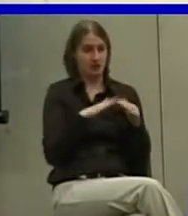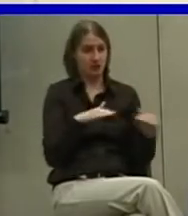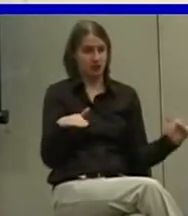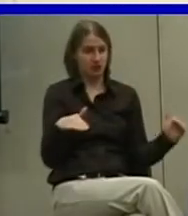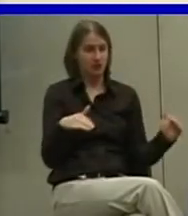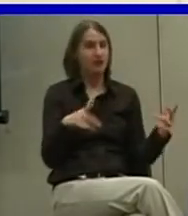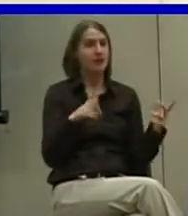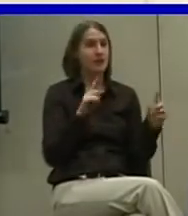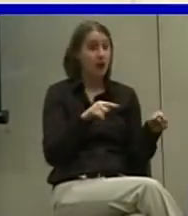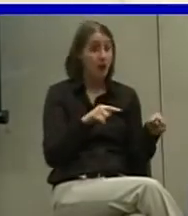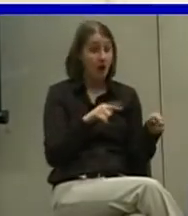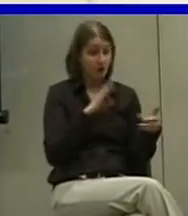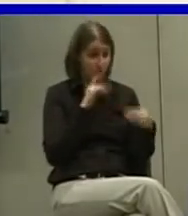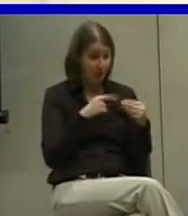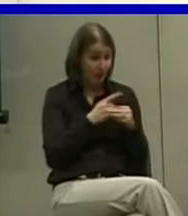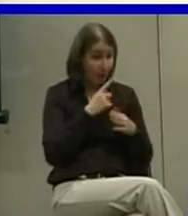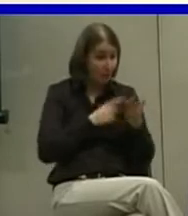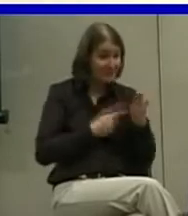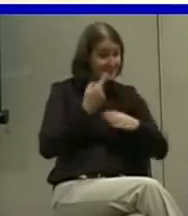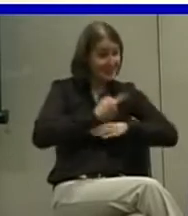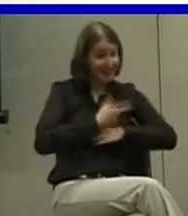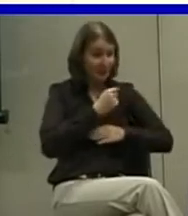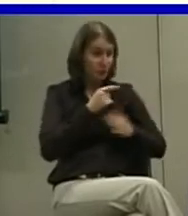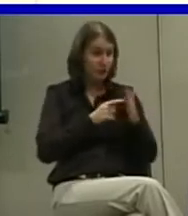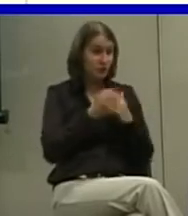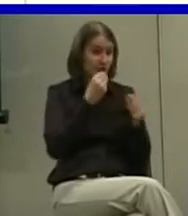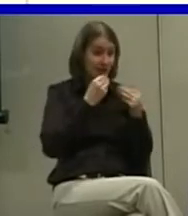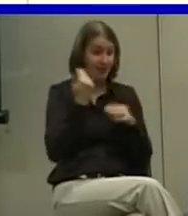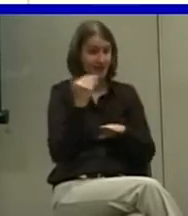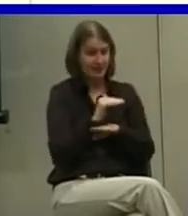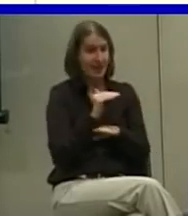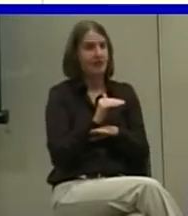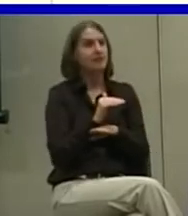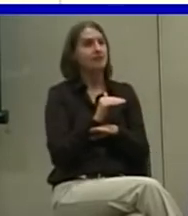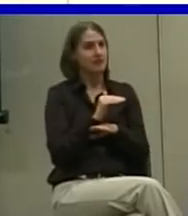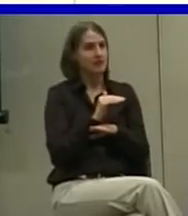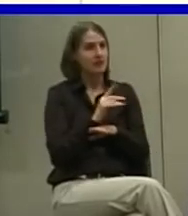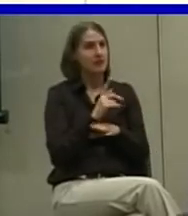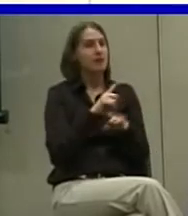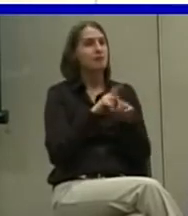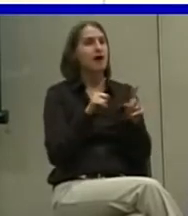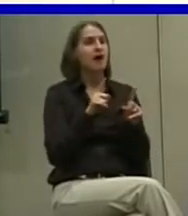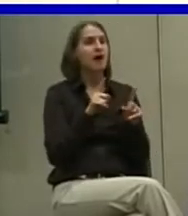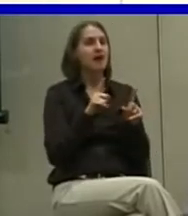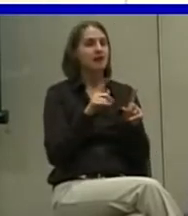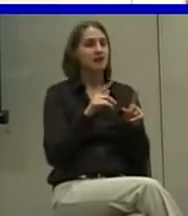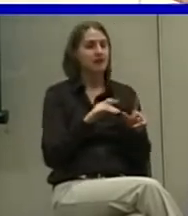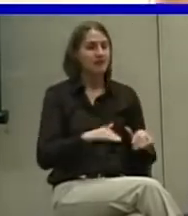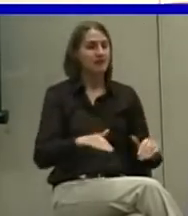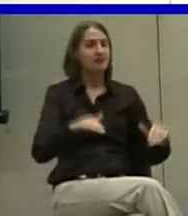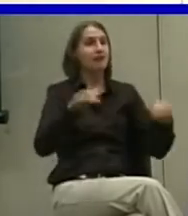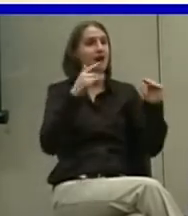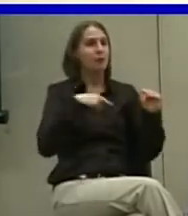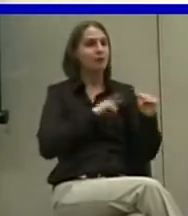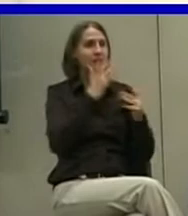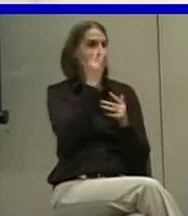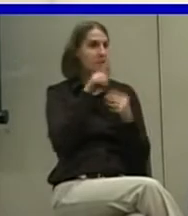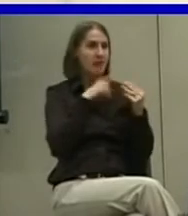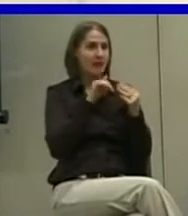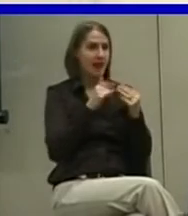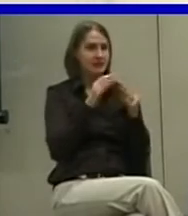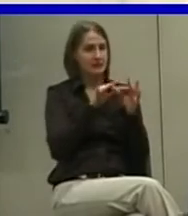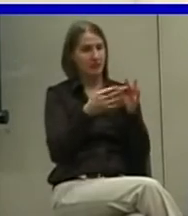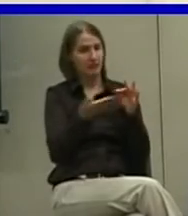about kids and what's the date and what did you have for dinner last night and blah, blah, blah. But then we kind of get rid of that stuff as they get older. You